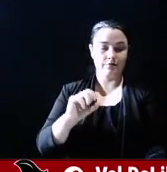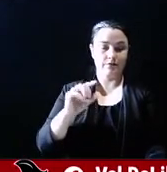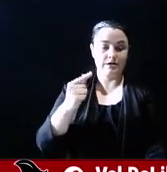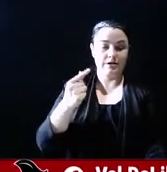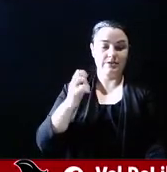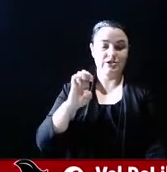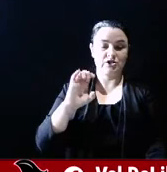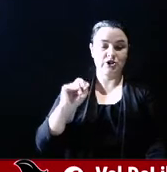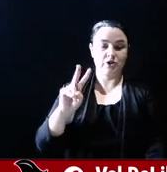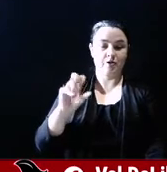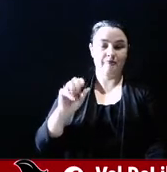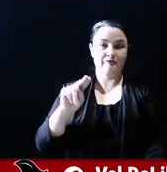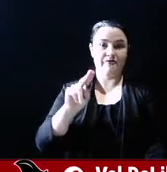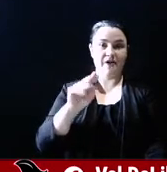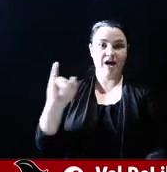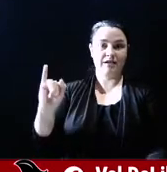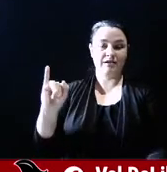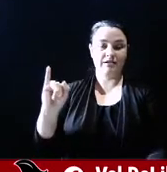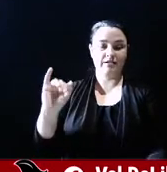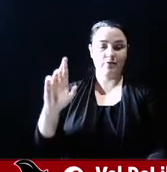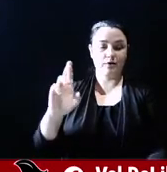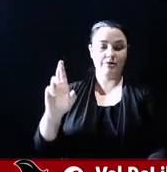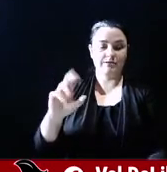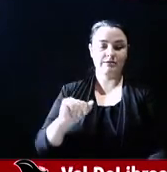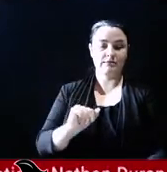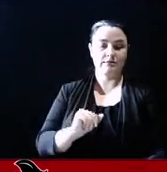Giovanni Resendez Sustaita.